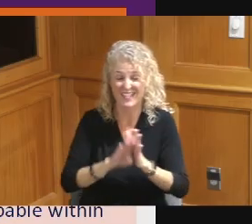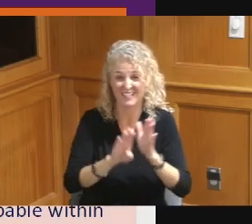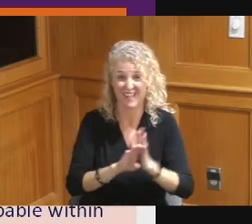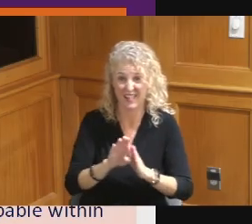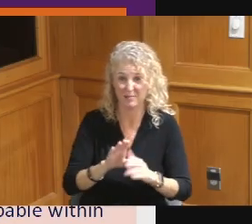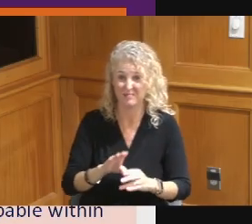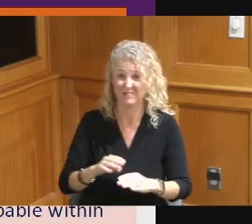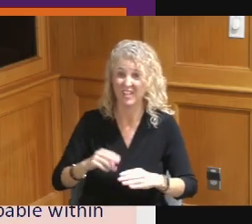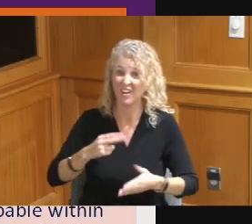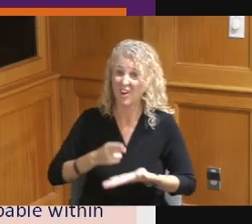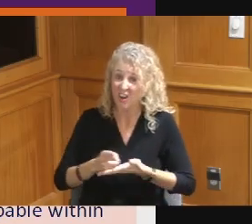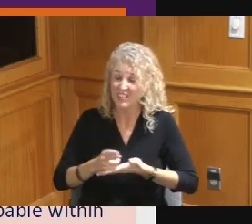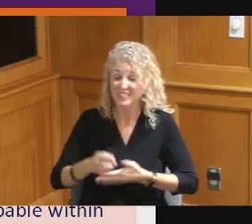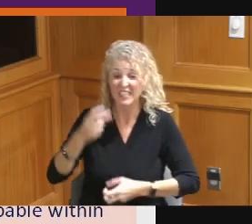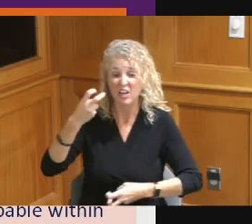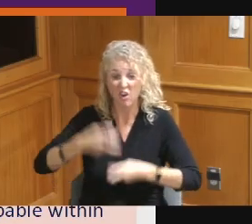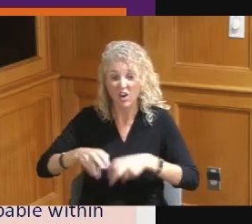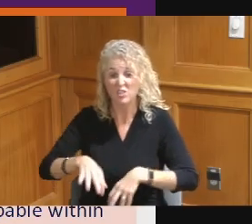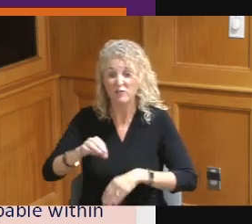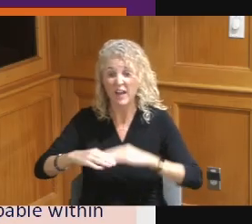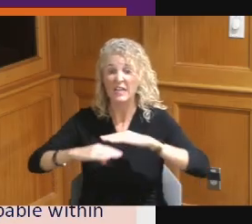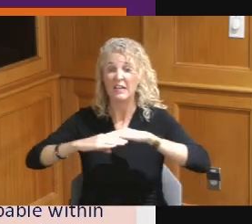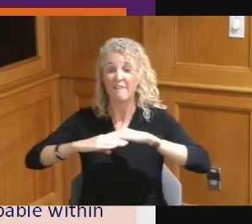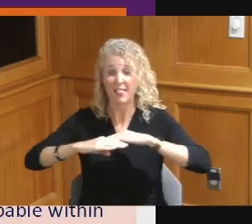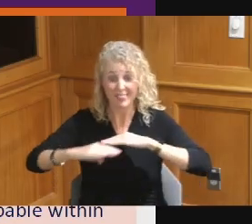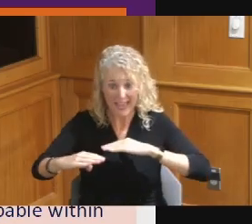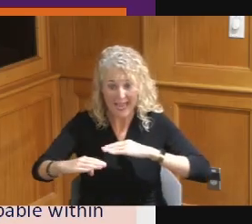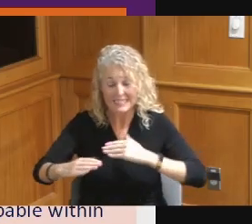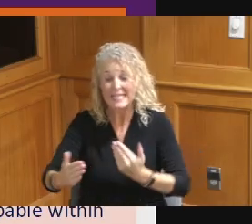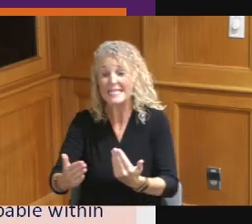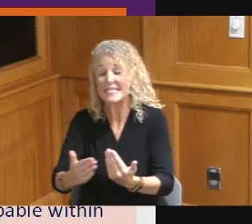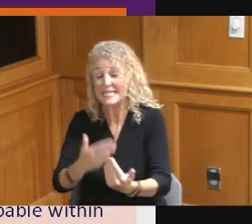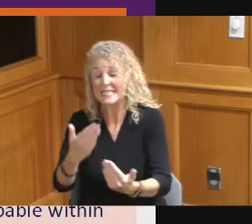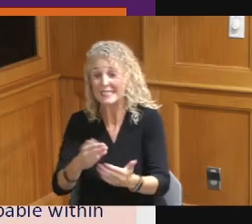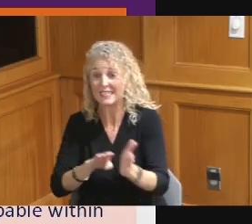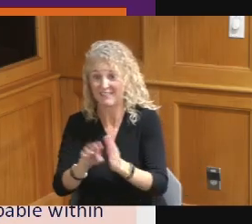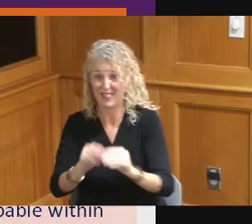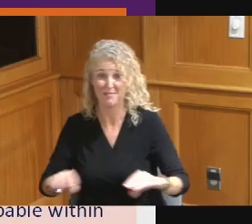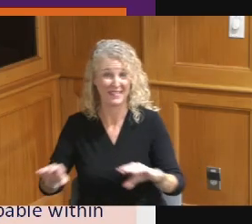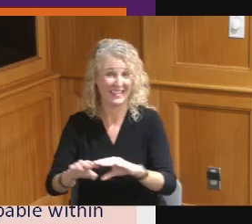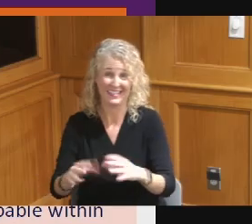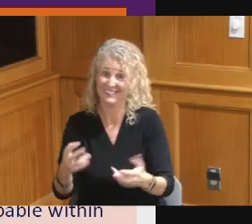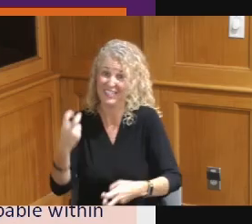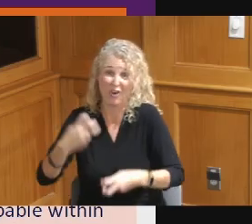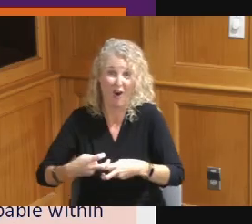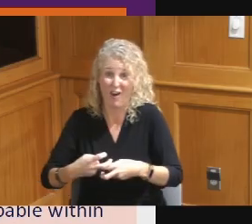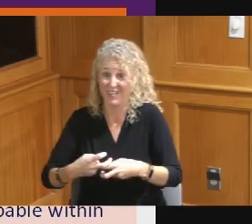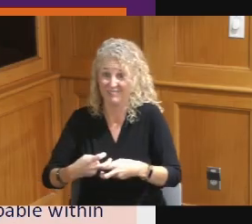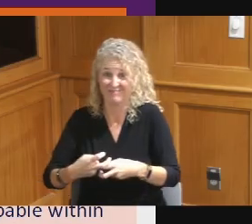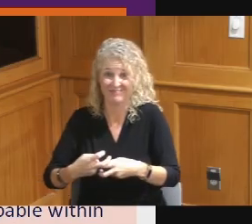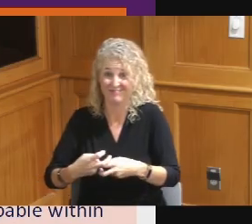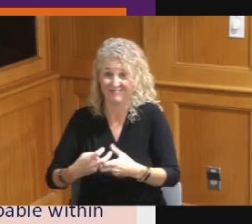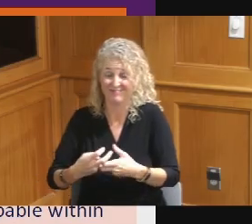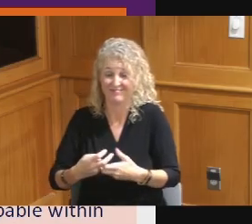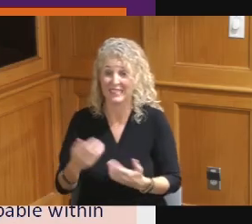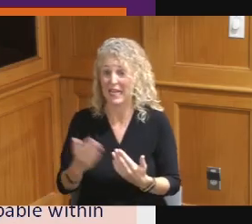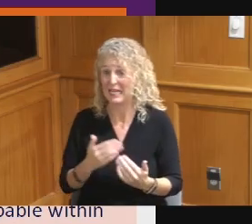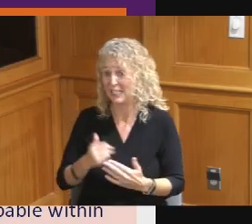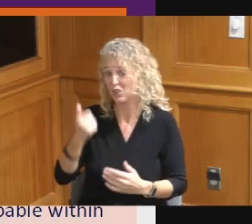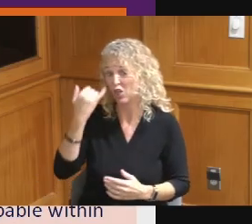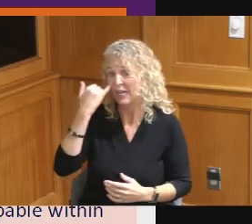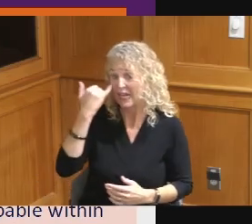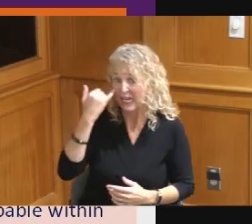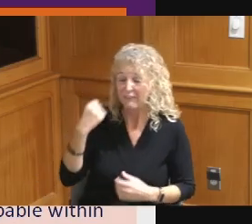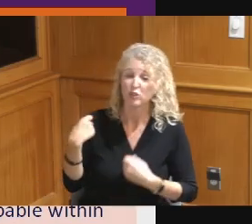find flat, easily developable land that fits this profile in the county. It is easier if you go out